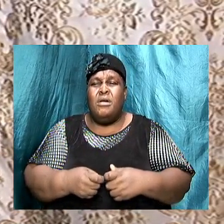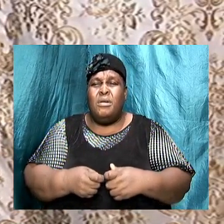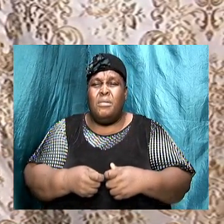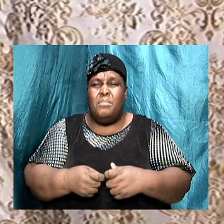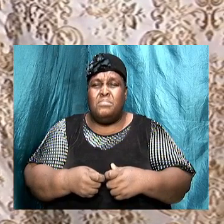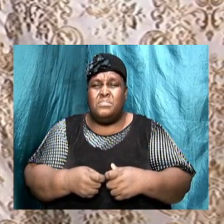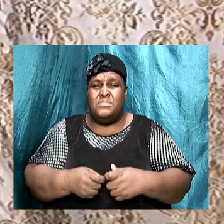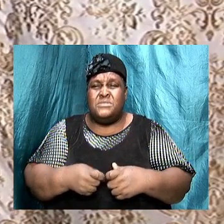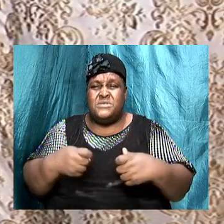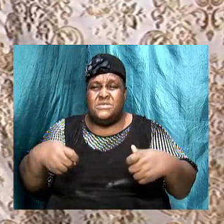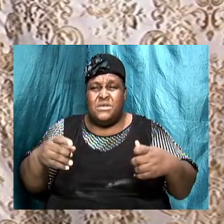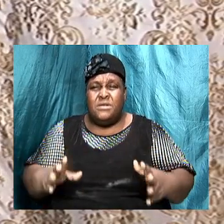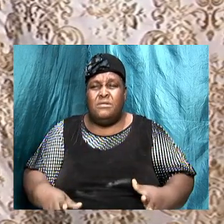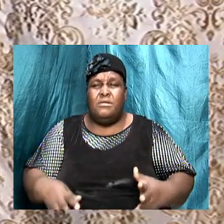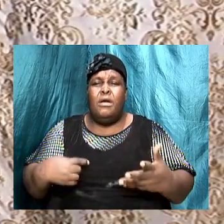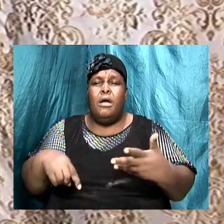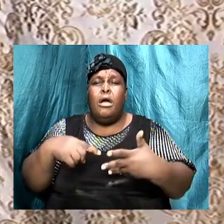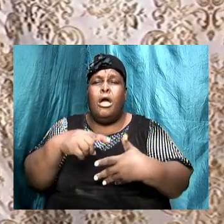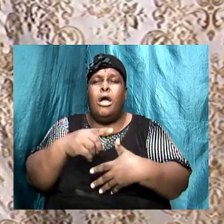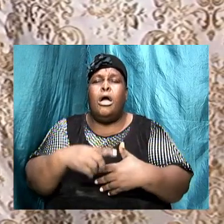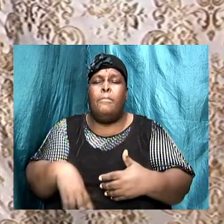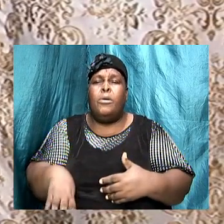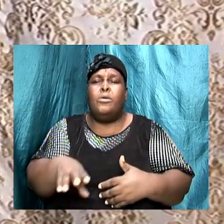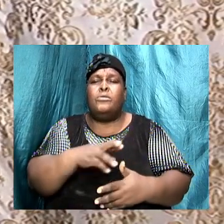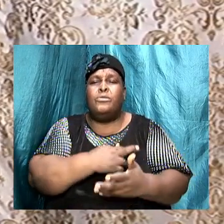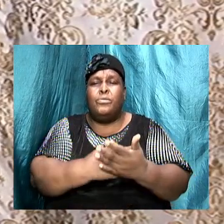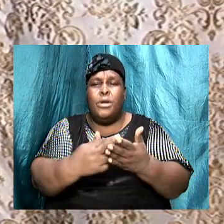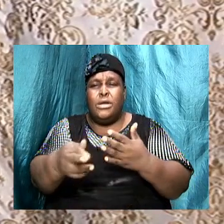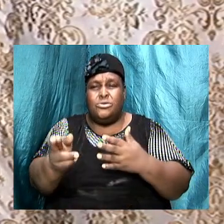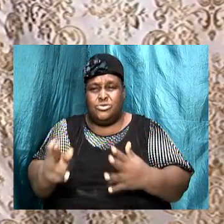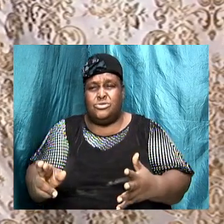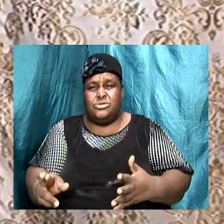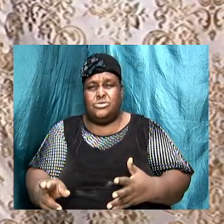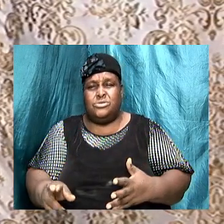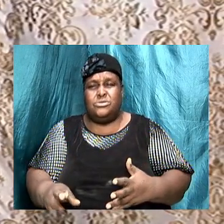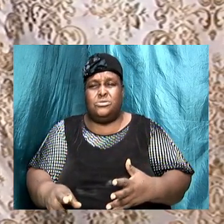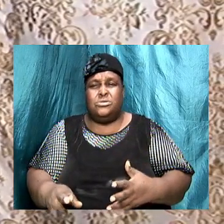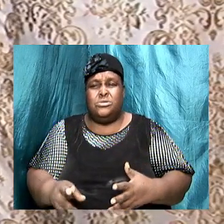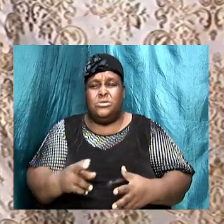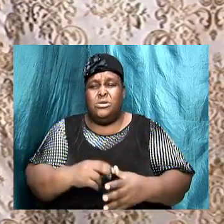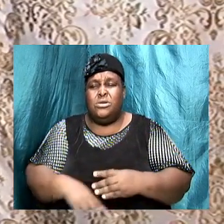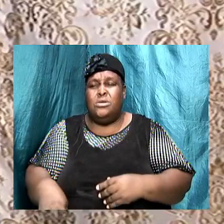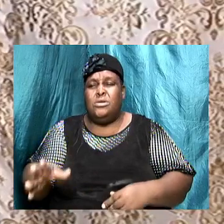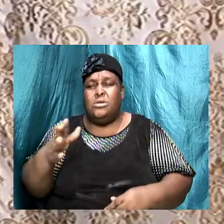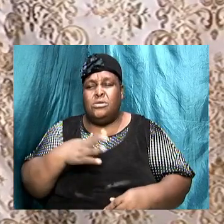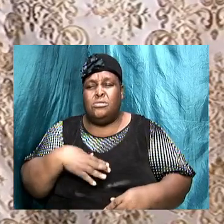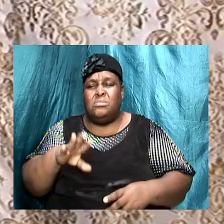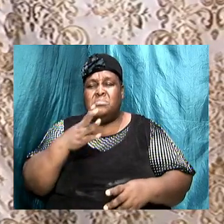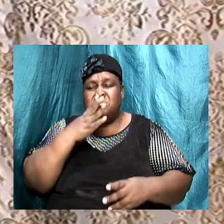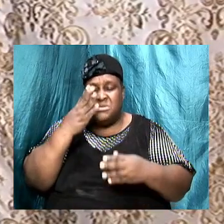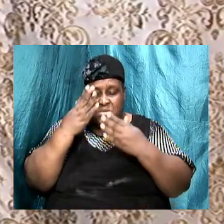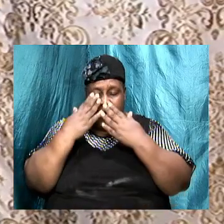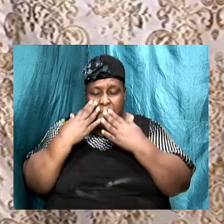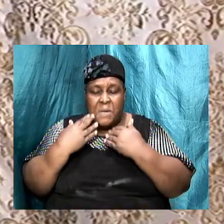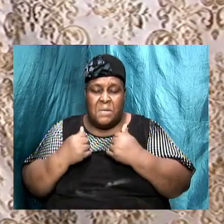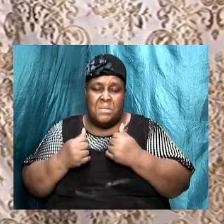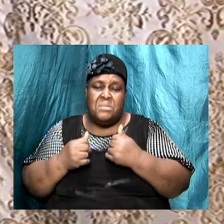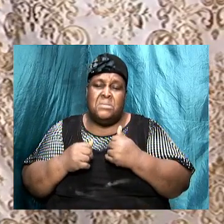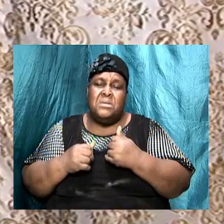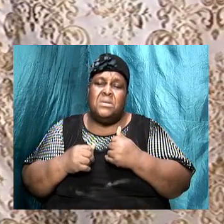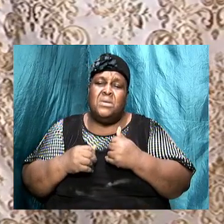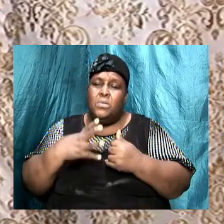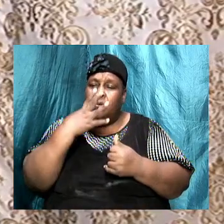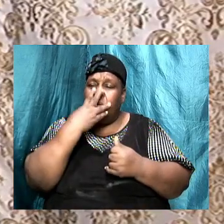that. Acts 20:29, for I know this, that after my departing shall grievous